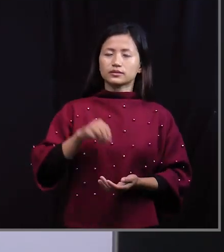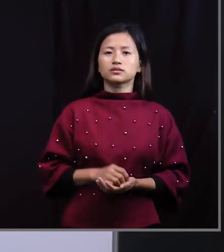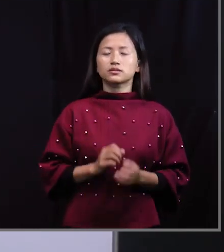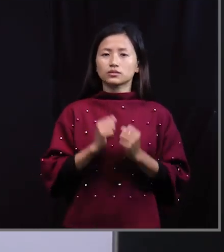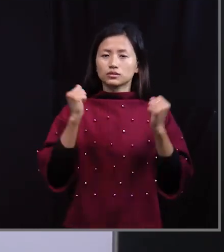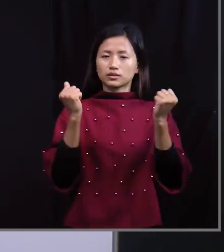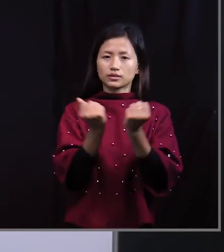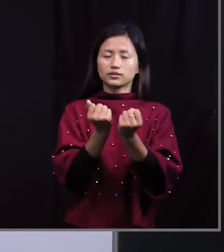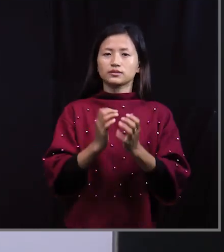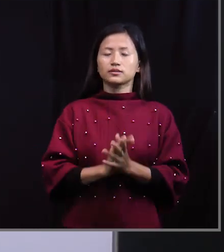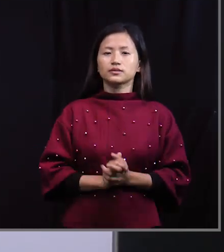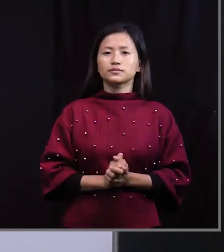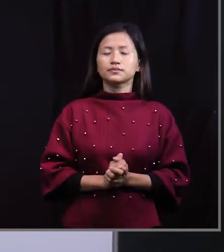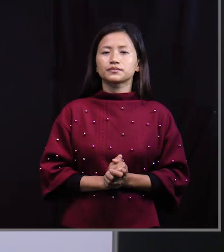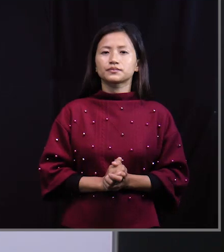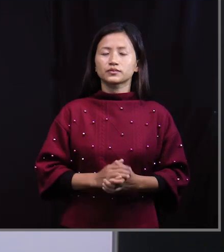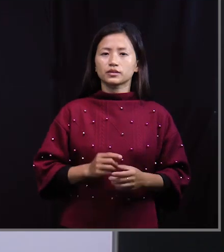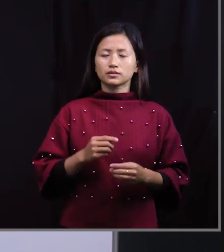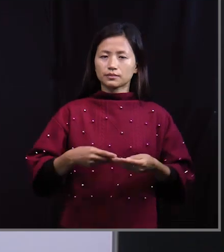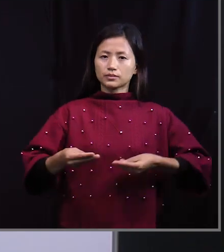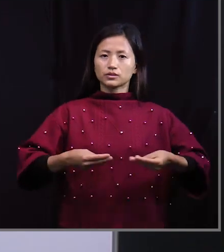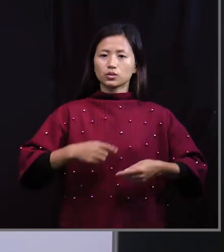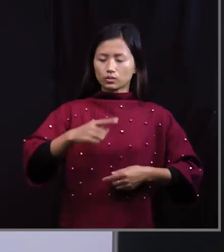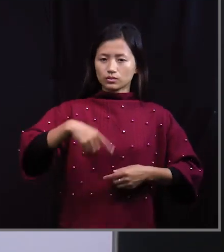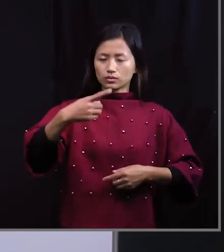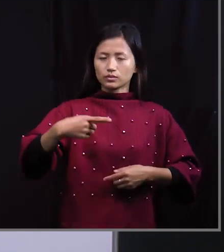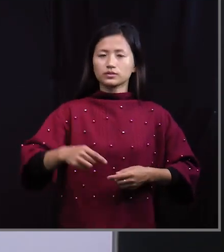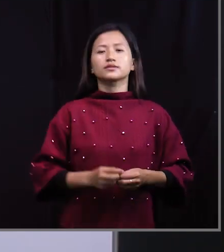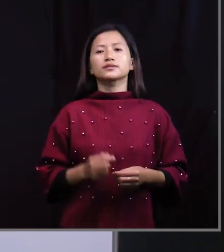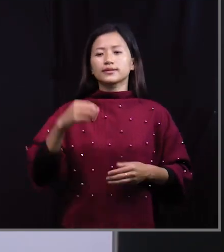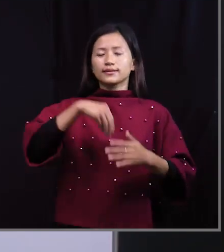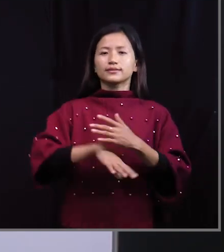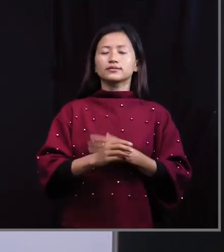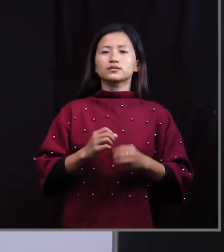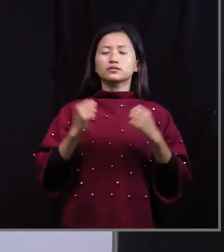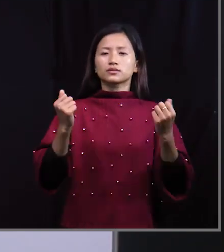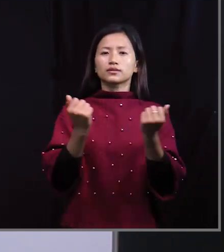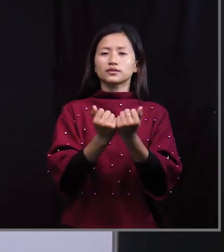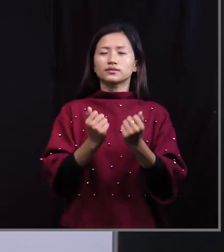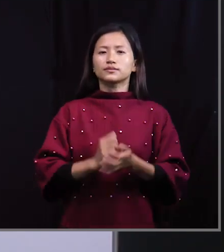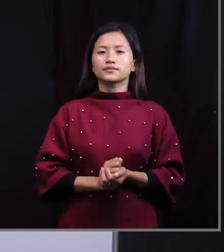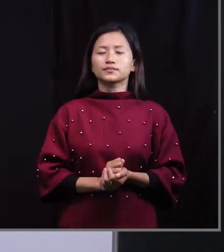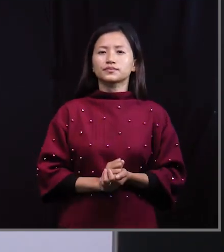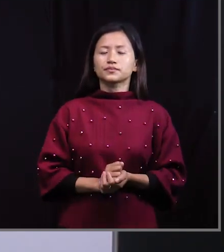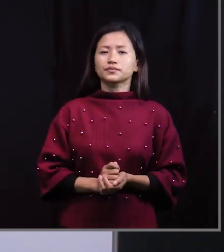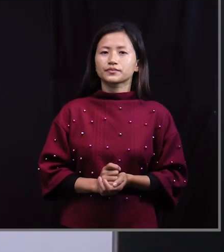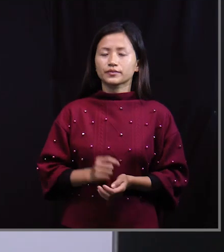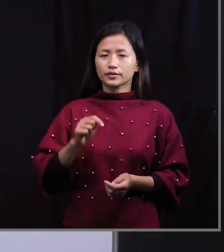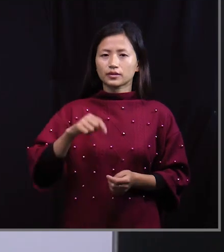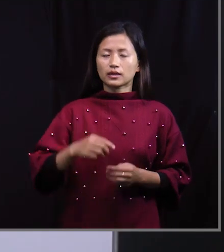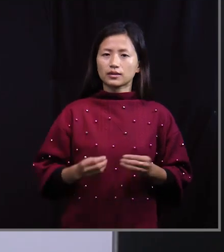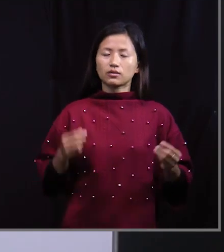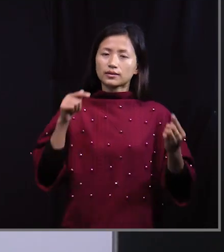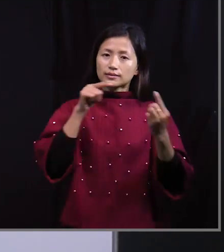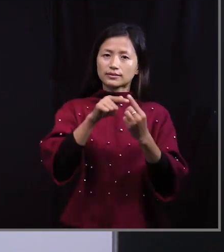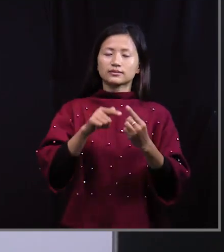and development of a business is always in the society. So we cannot go against the intuitions of the people and against